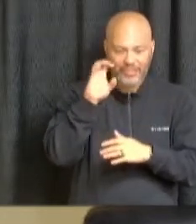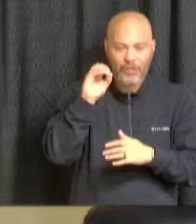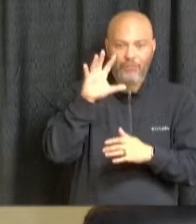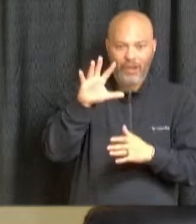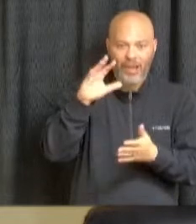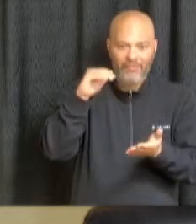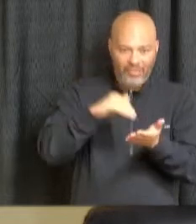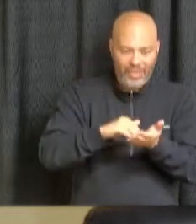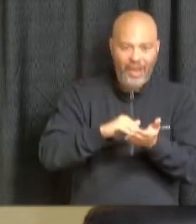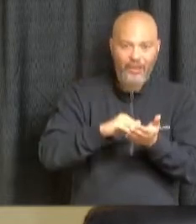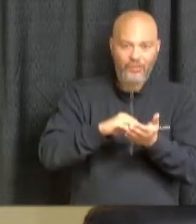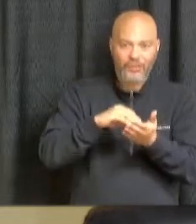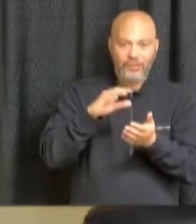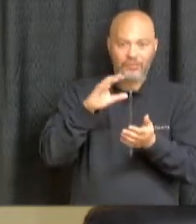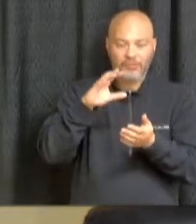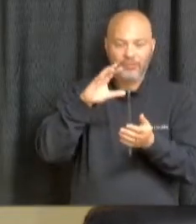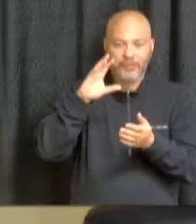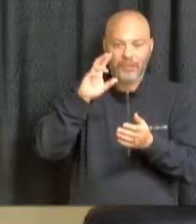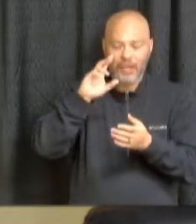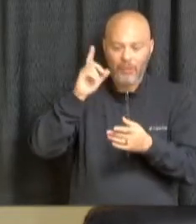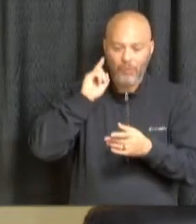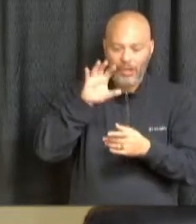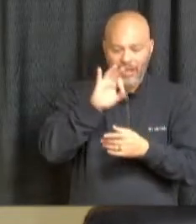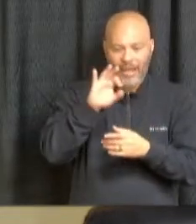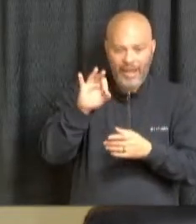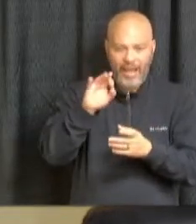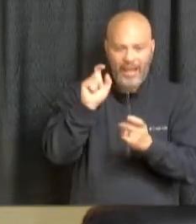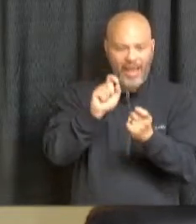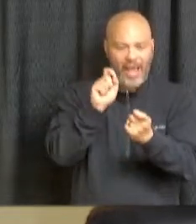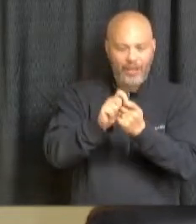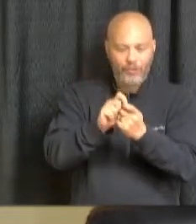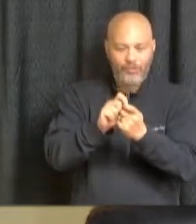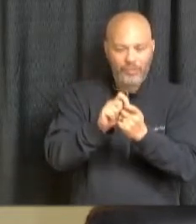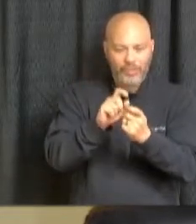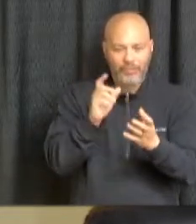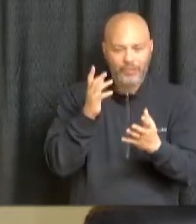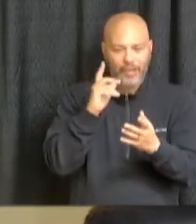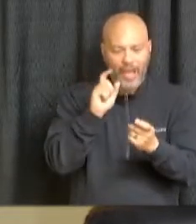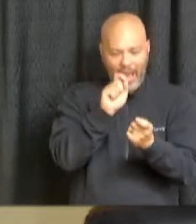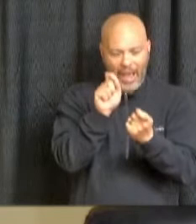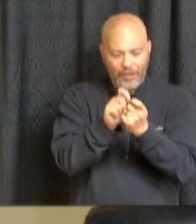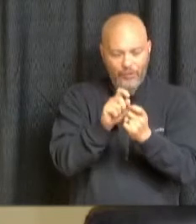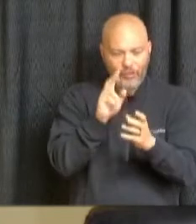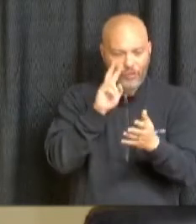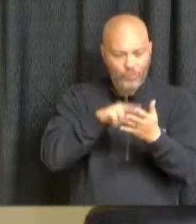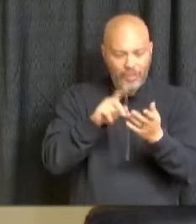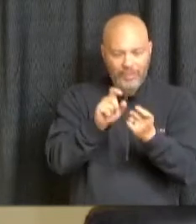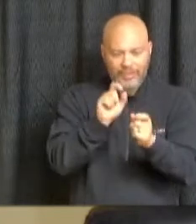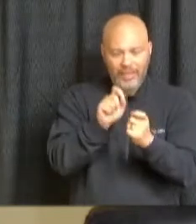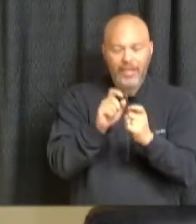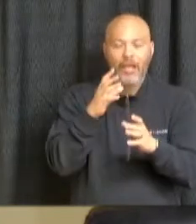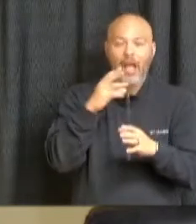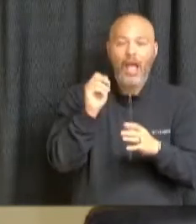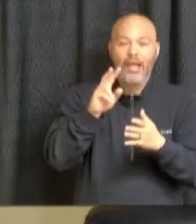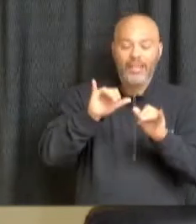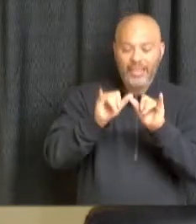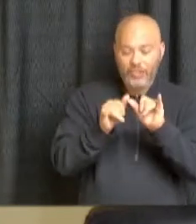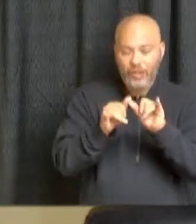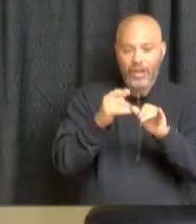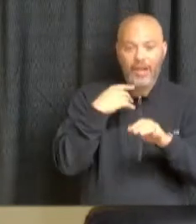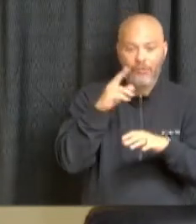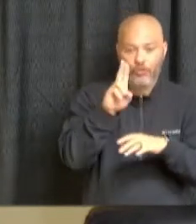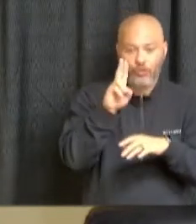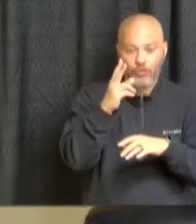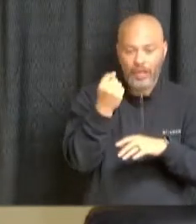605,000 meters with an accuracy of 99.9% accuracy. The engineering division approved 11